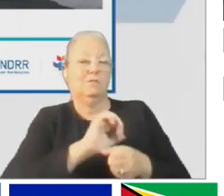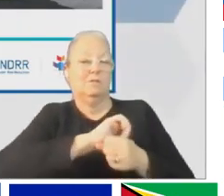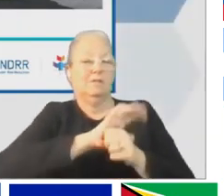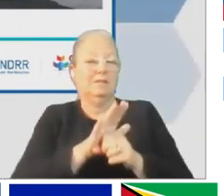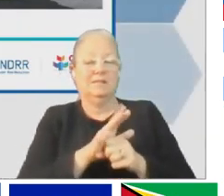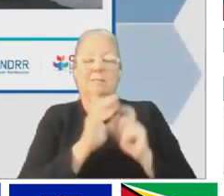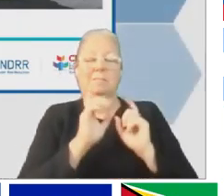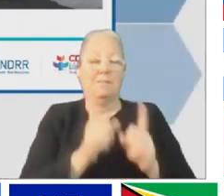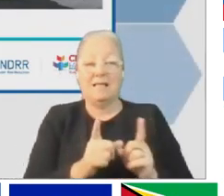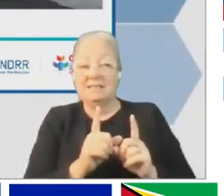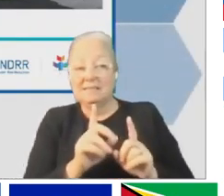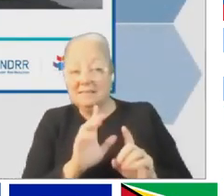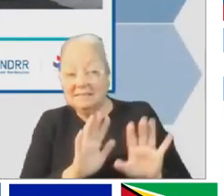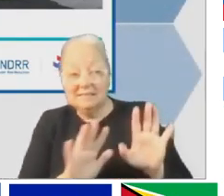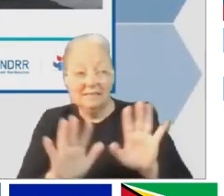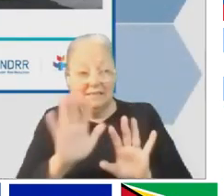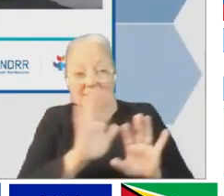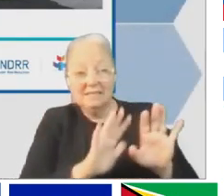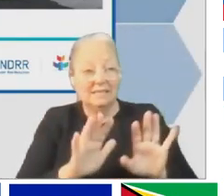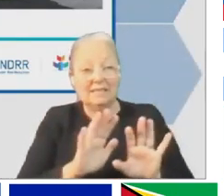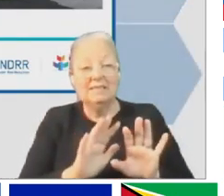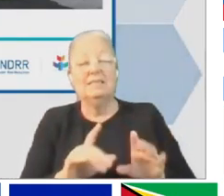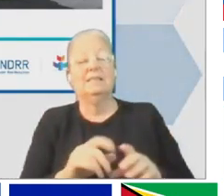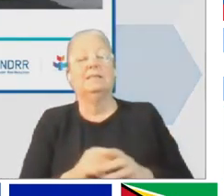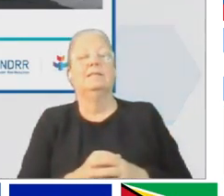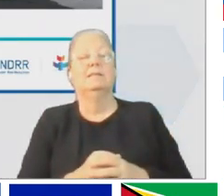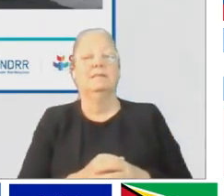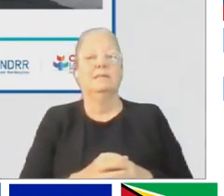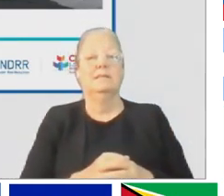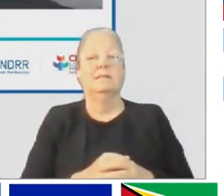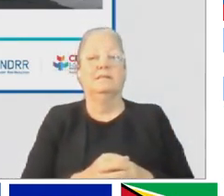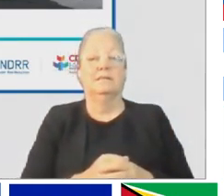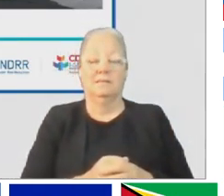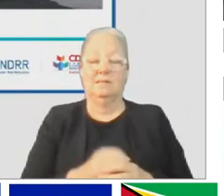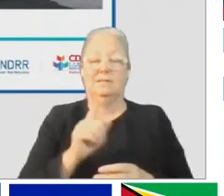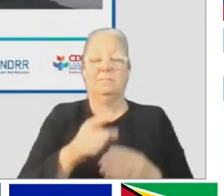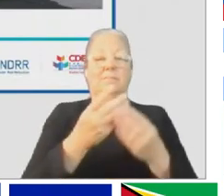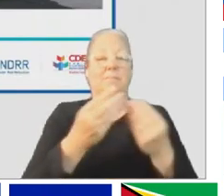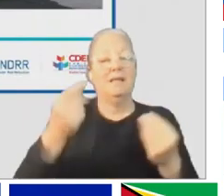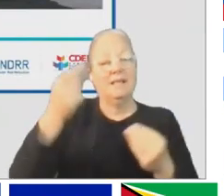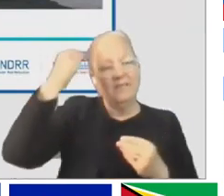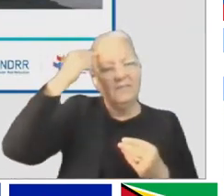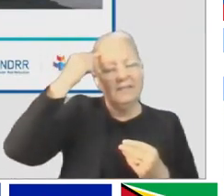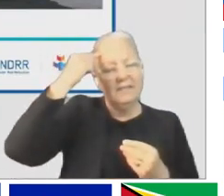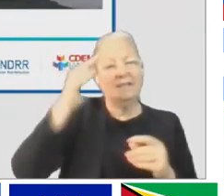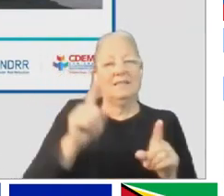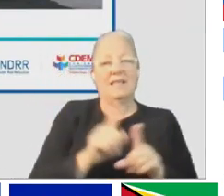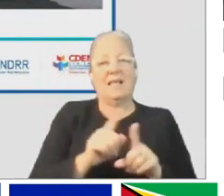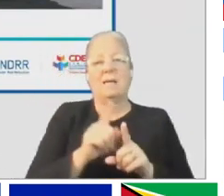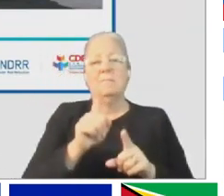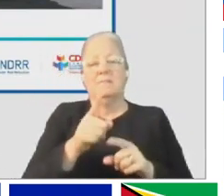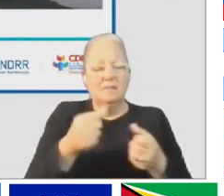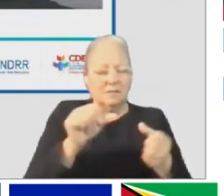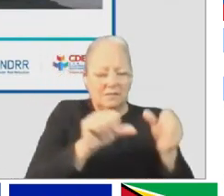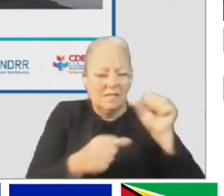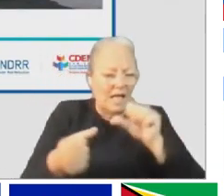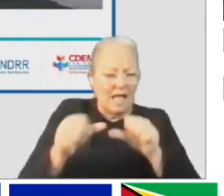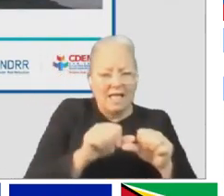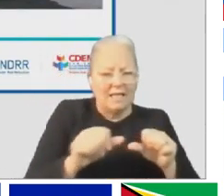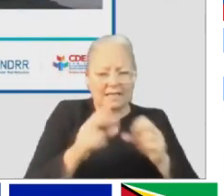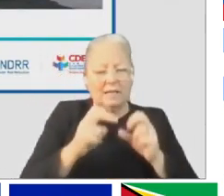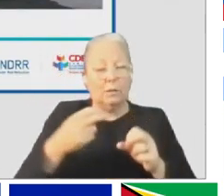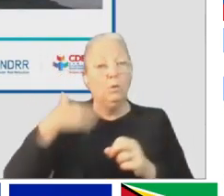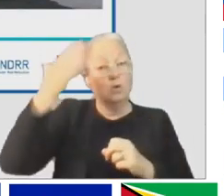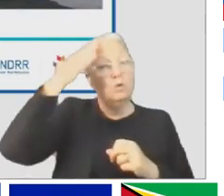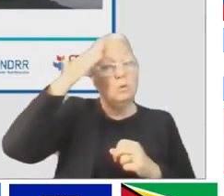especially in terms of the volcanic eruption. Many thought it would stay effusive for a while the scientists was preparing us for that event. We knew it was going to go